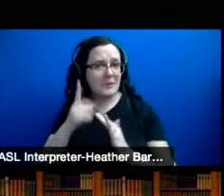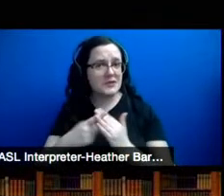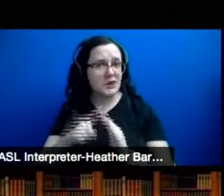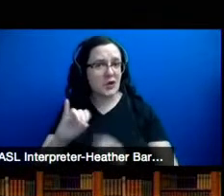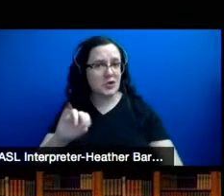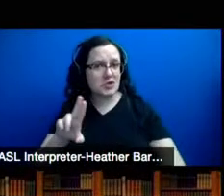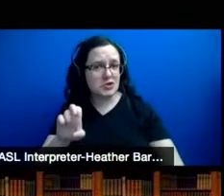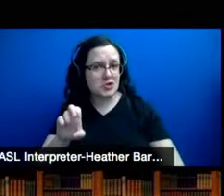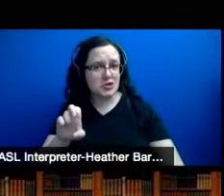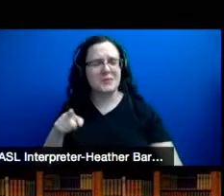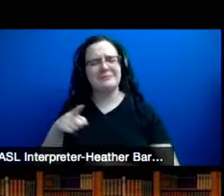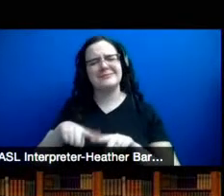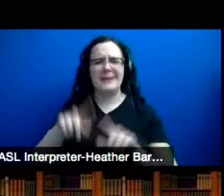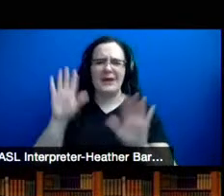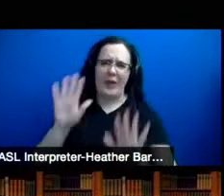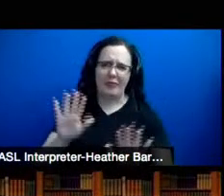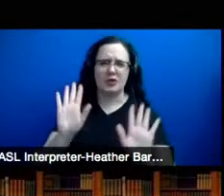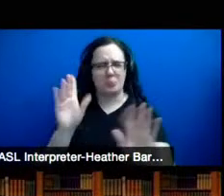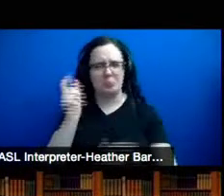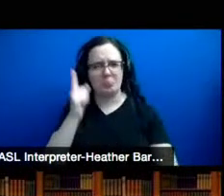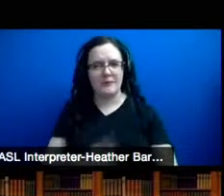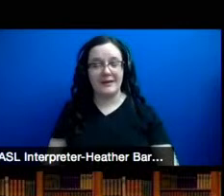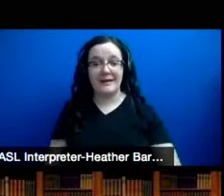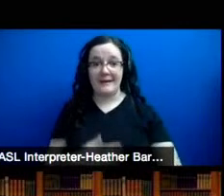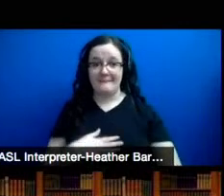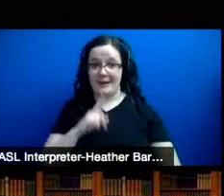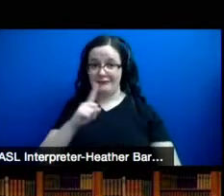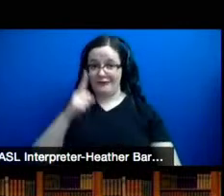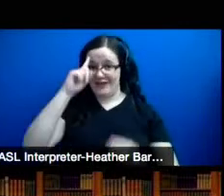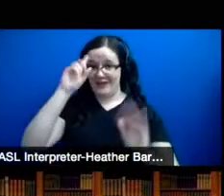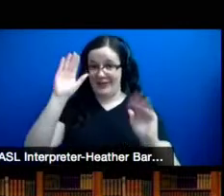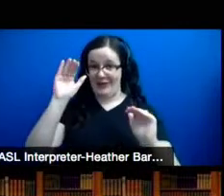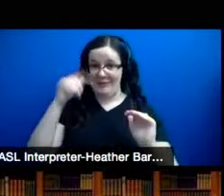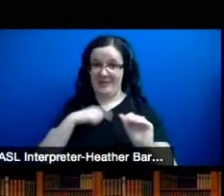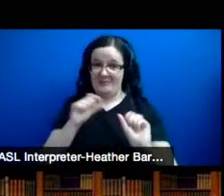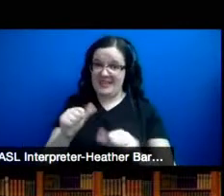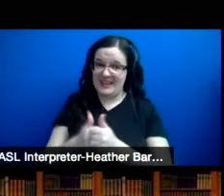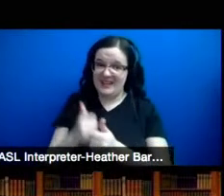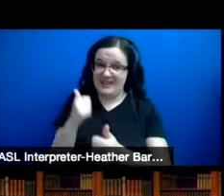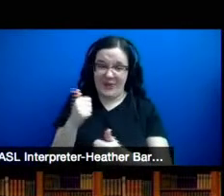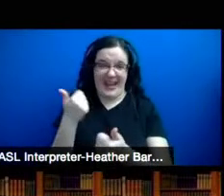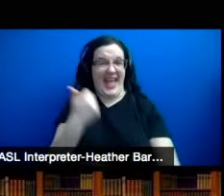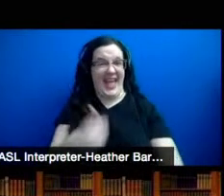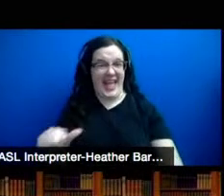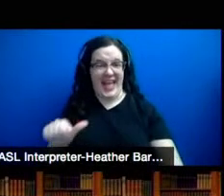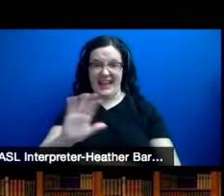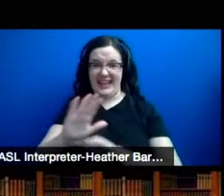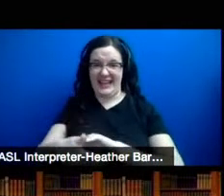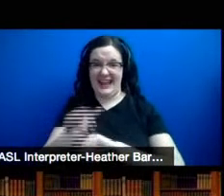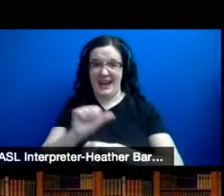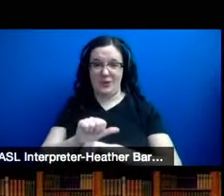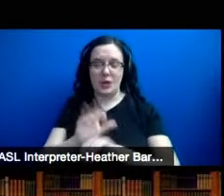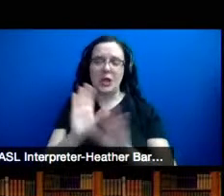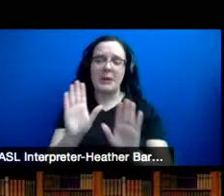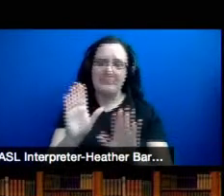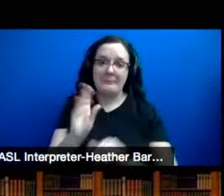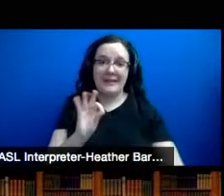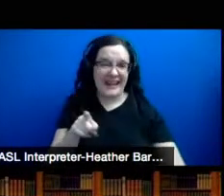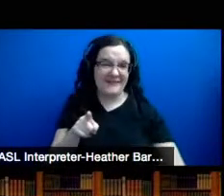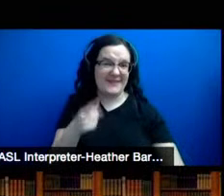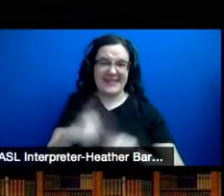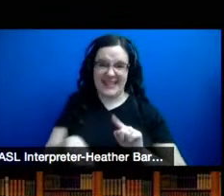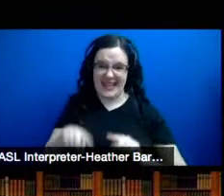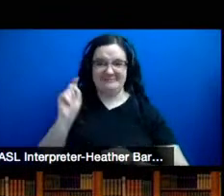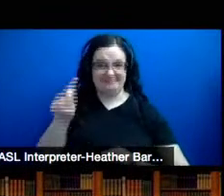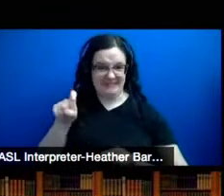depending on weather and whatnot. My real hope, of course, is that we can avoid having any night work. Absent that possibility, I'm asking